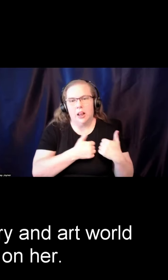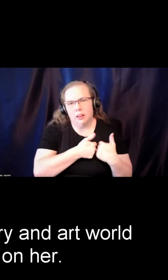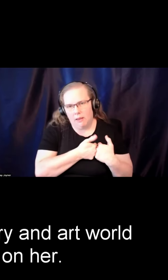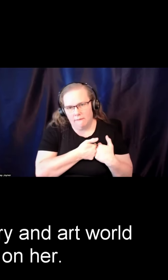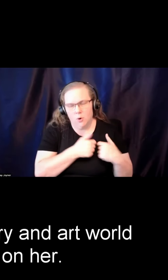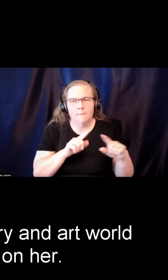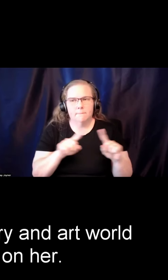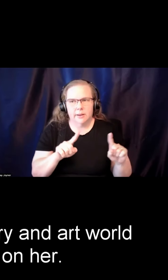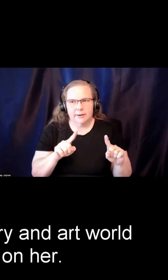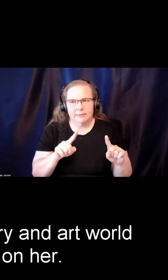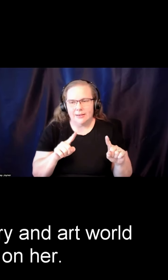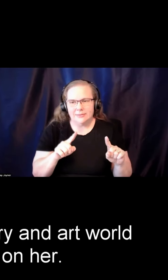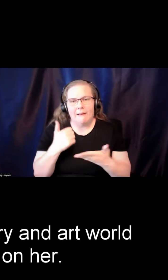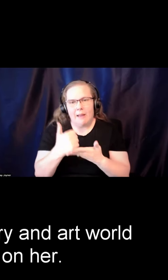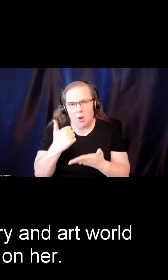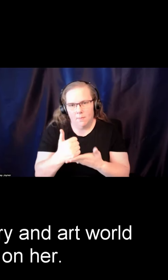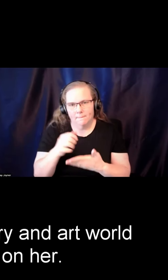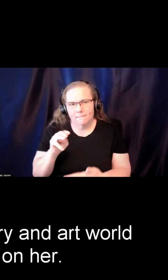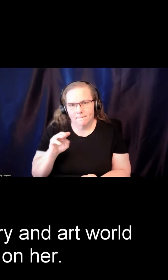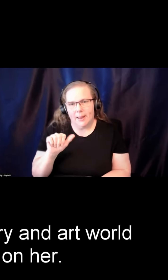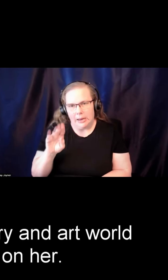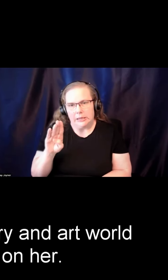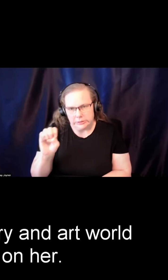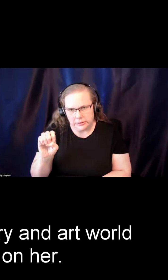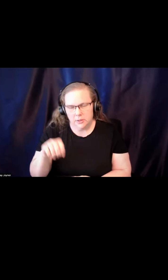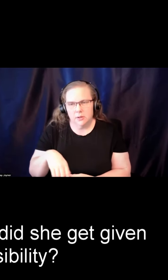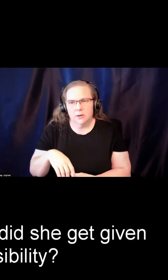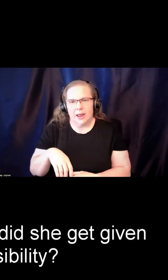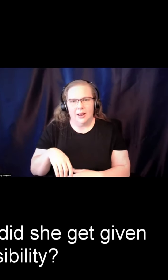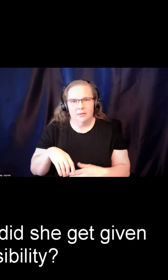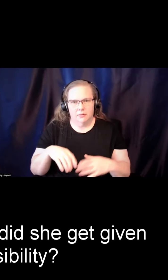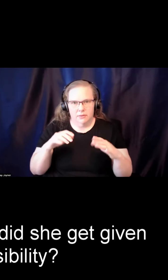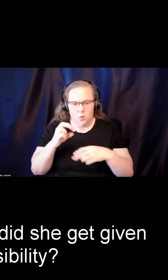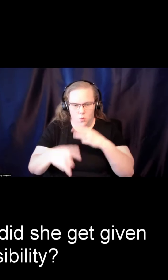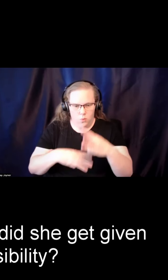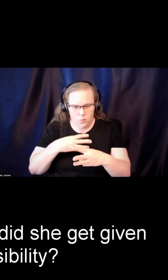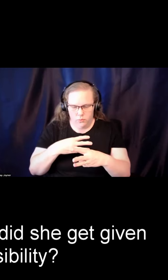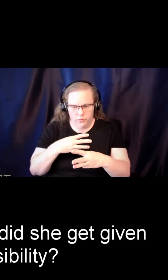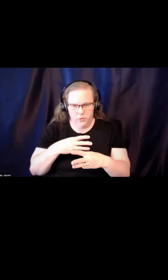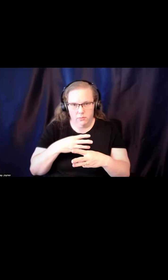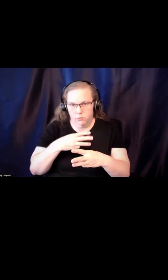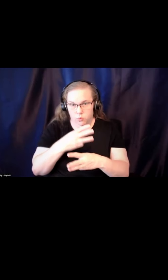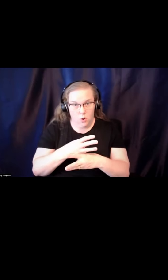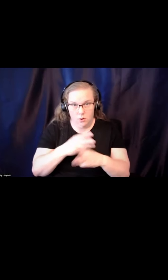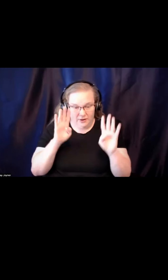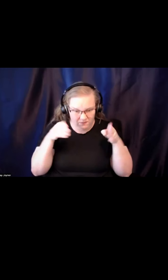whole, literary and art world are focused on her, and how in the world did she get given this